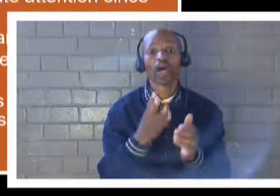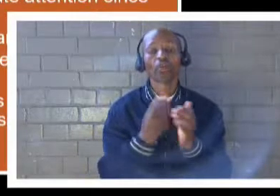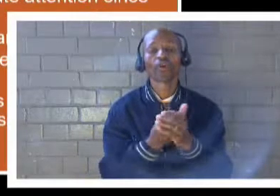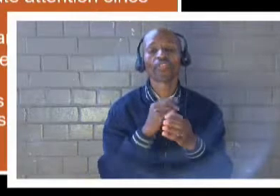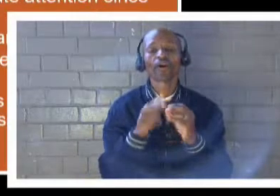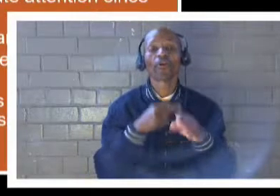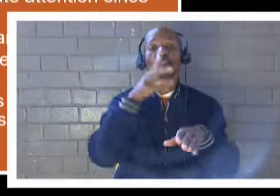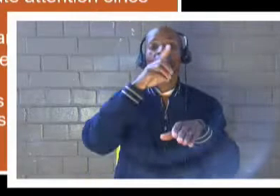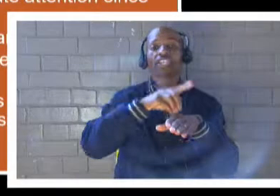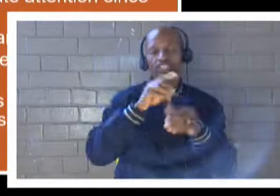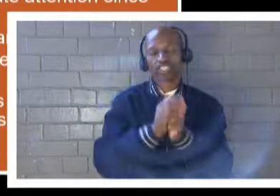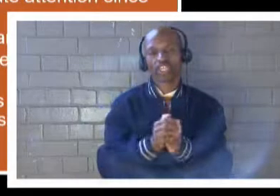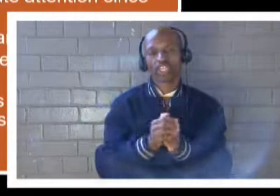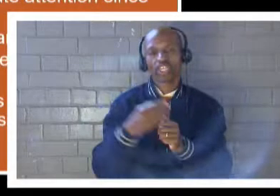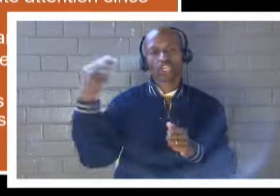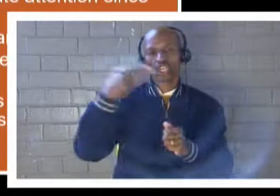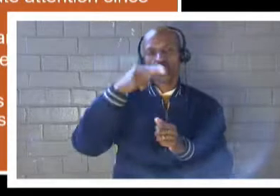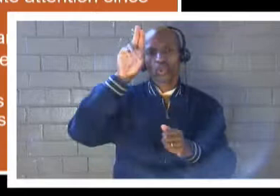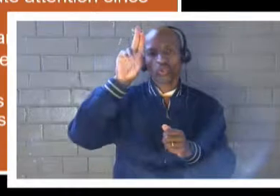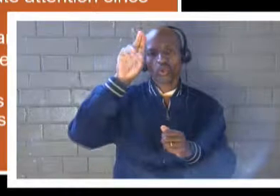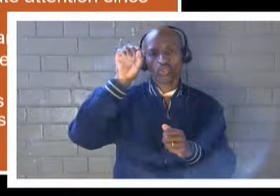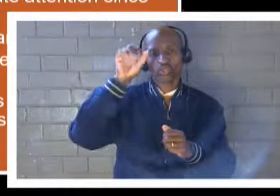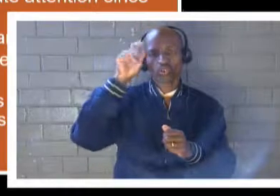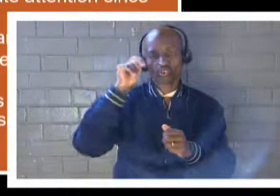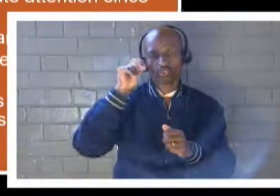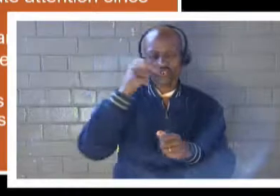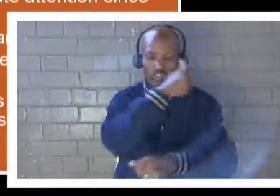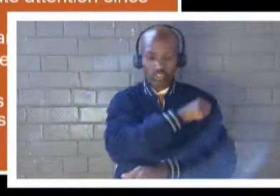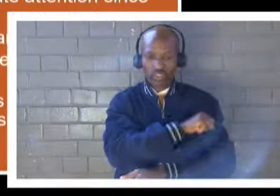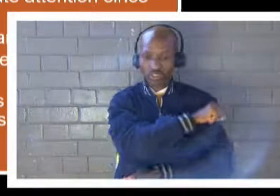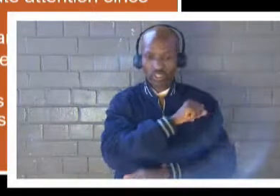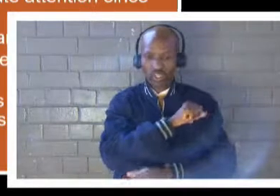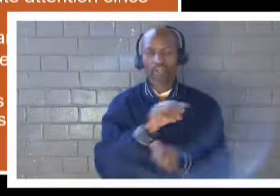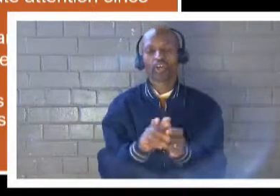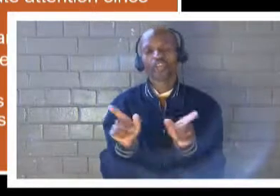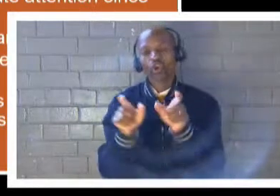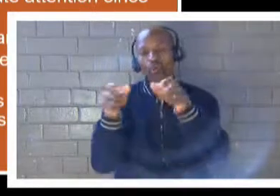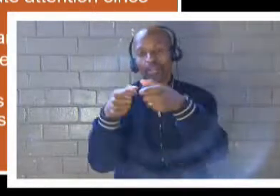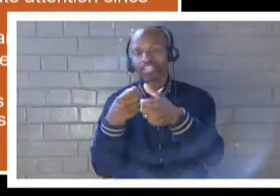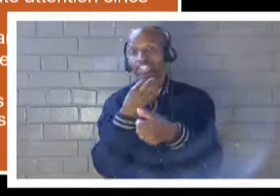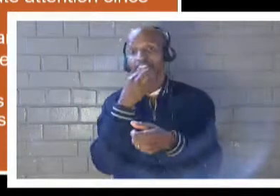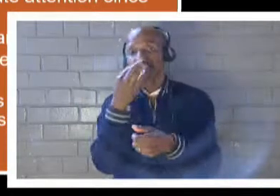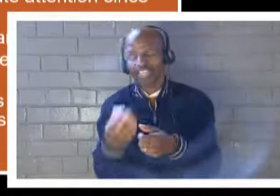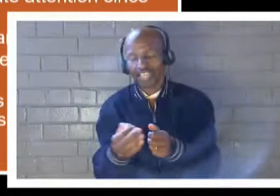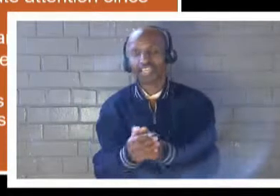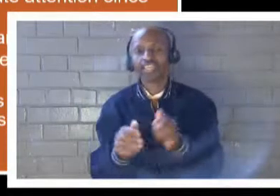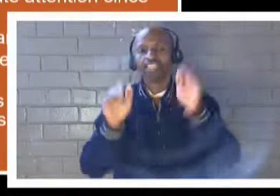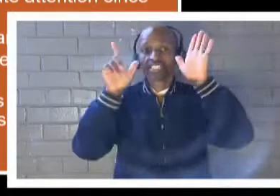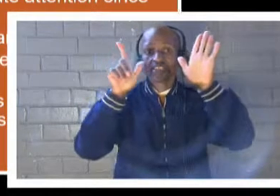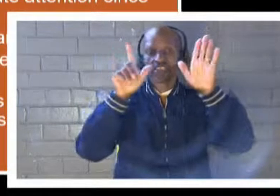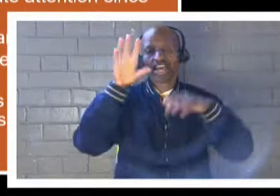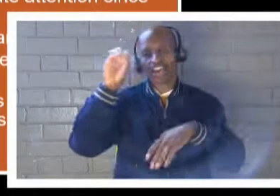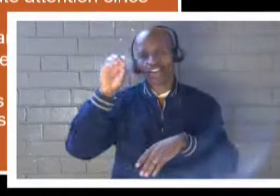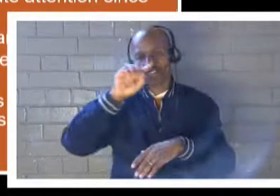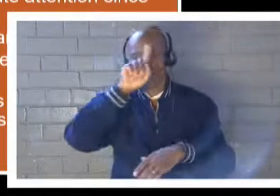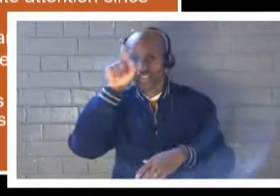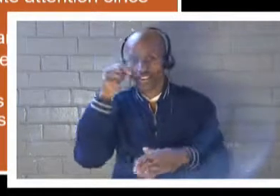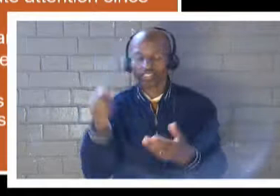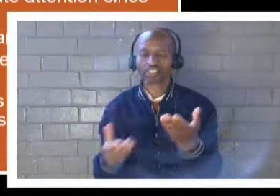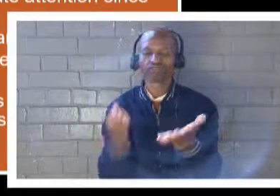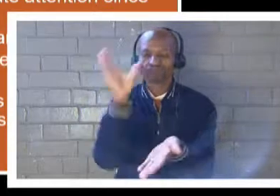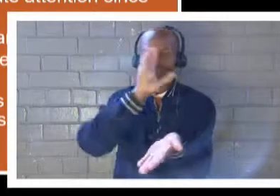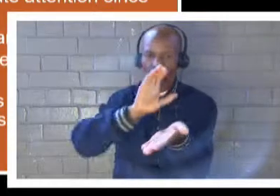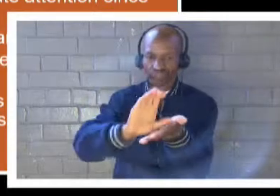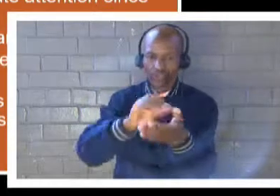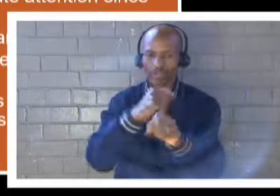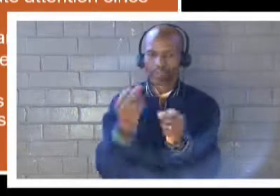regards to Dr. Yusuf Dadu Hospital, so the committee found that 700,000 had been granted to the facility for the